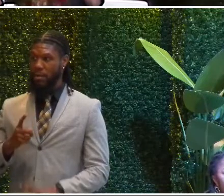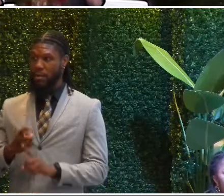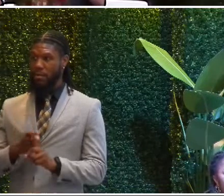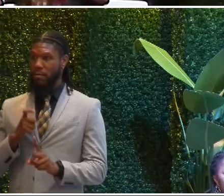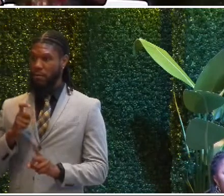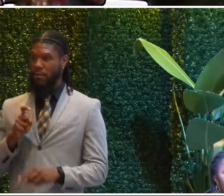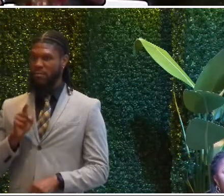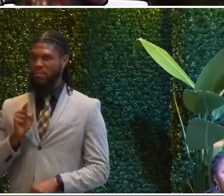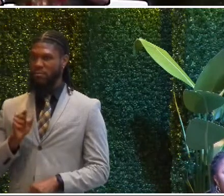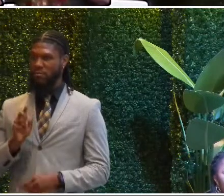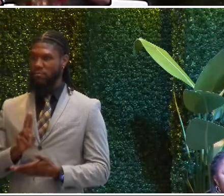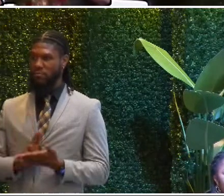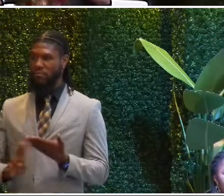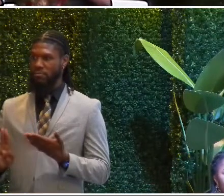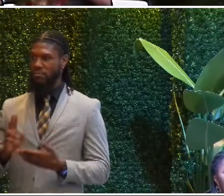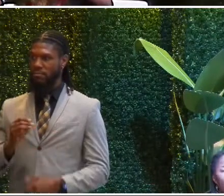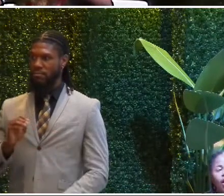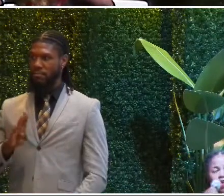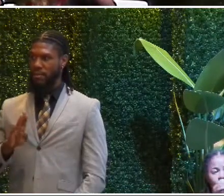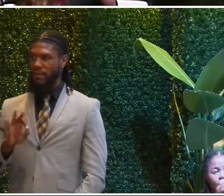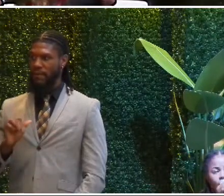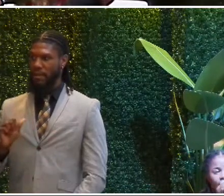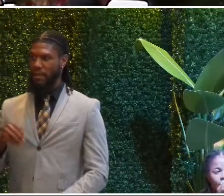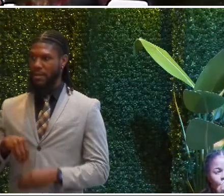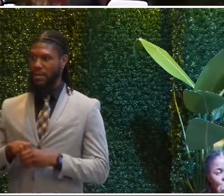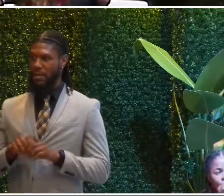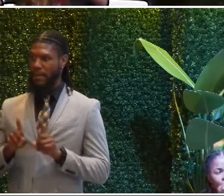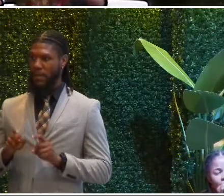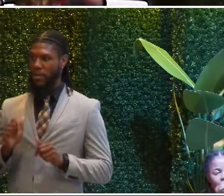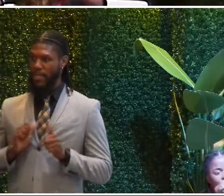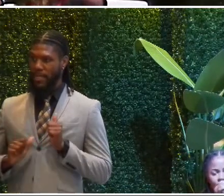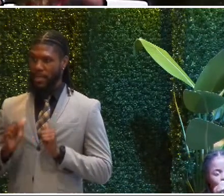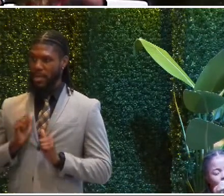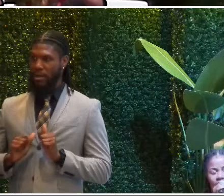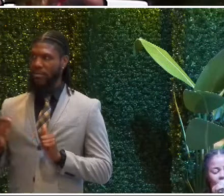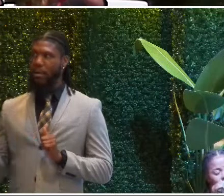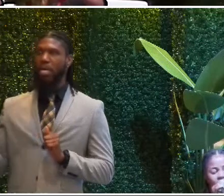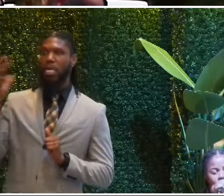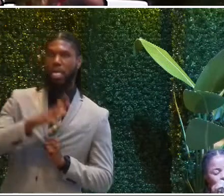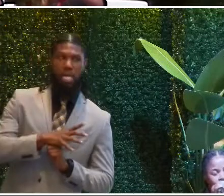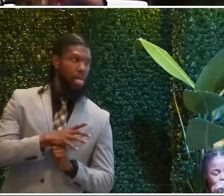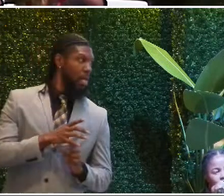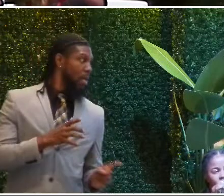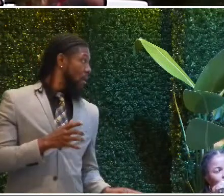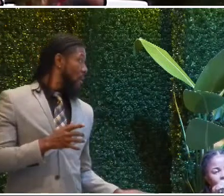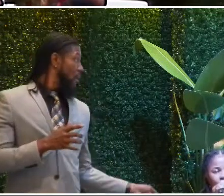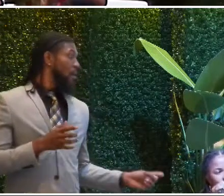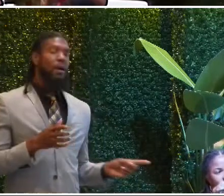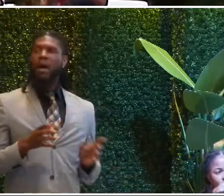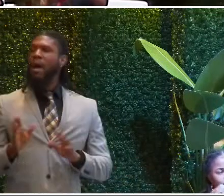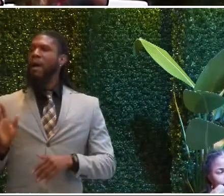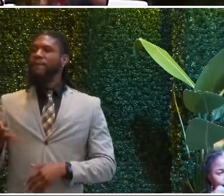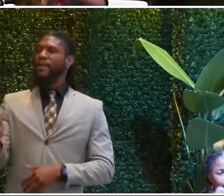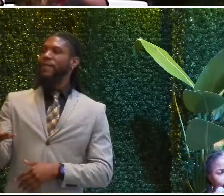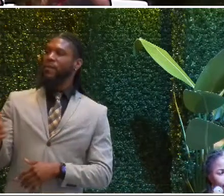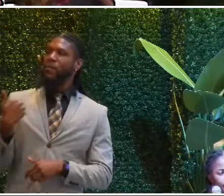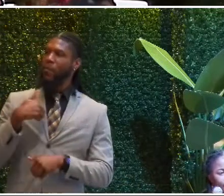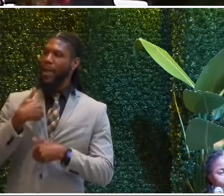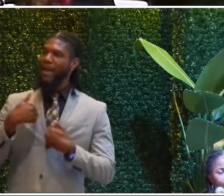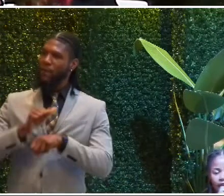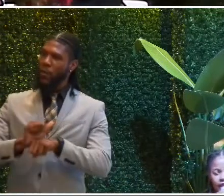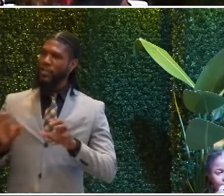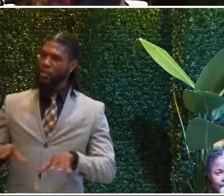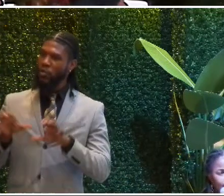in Experimental Theater from Tisch School of the Arts. We got work to do. You No, get paid. I gotta let the people